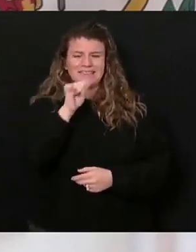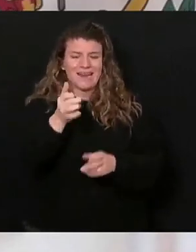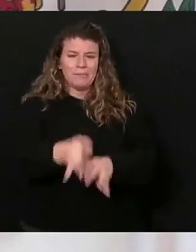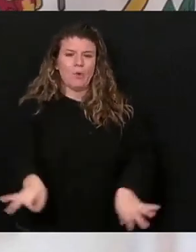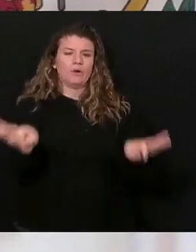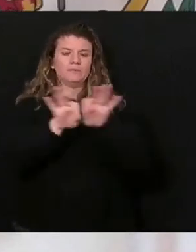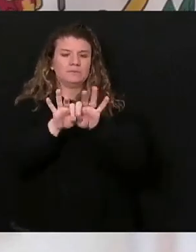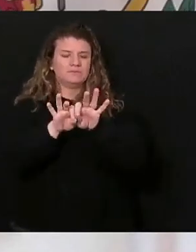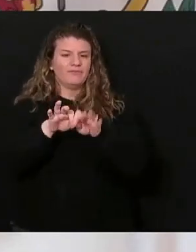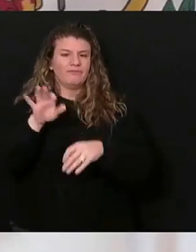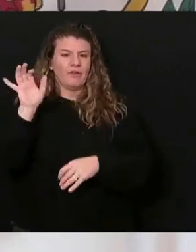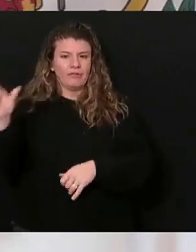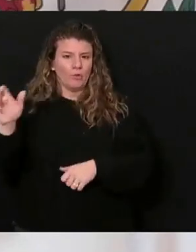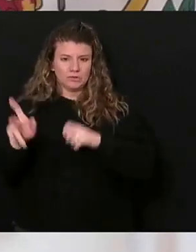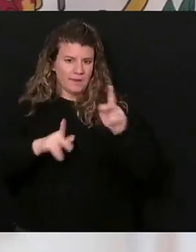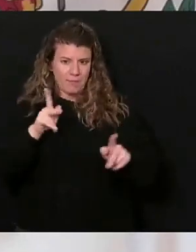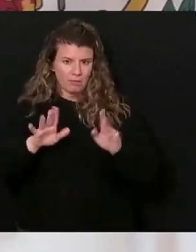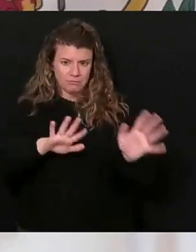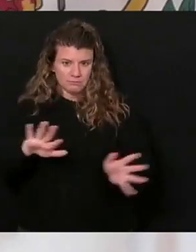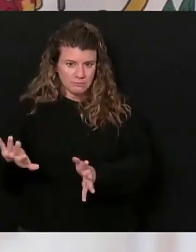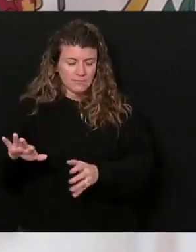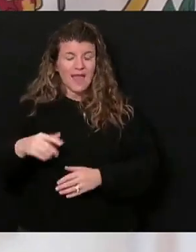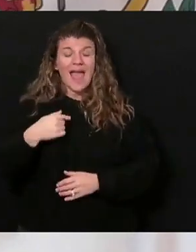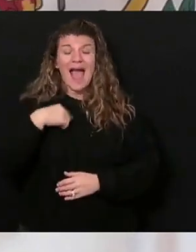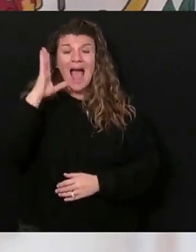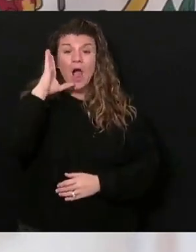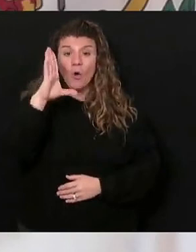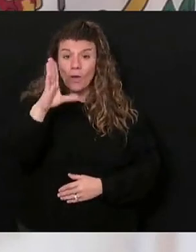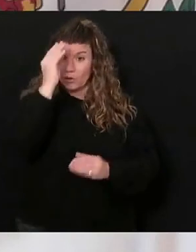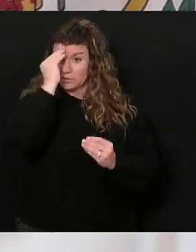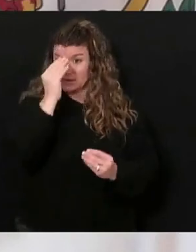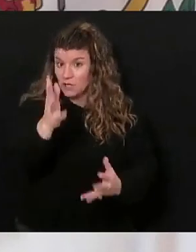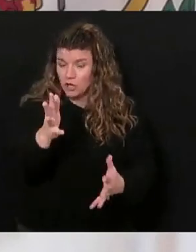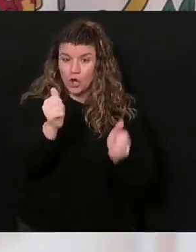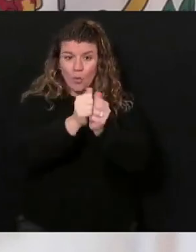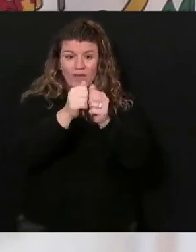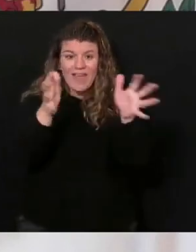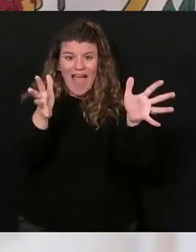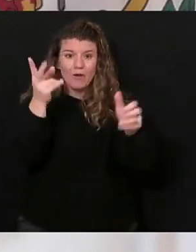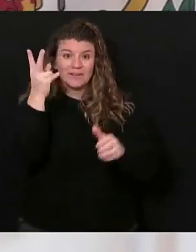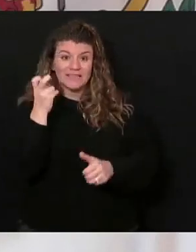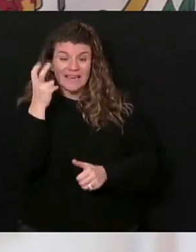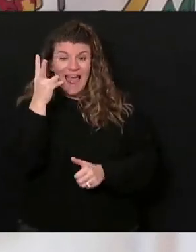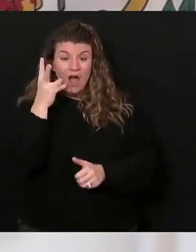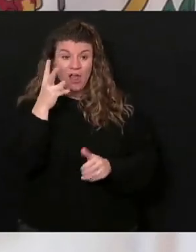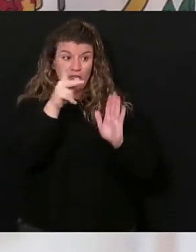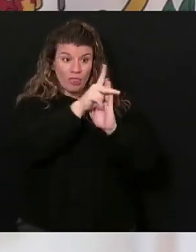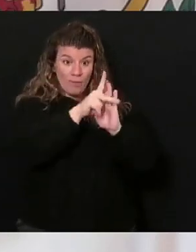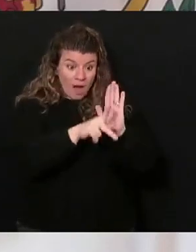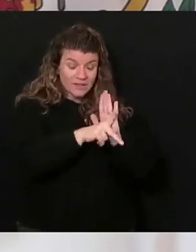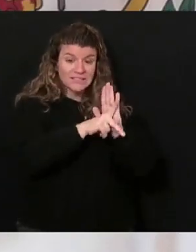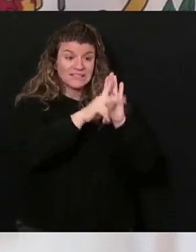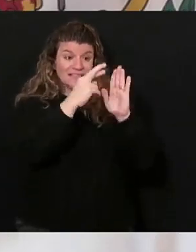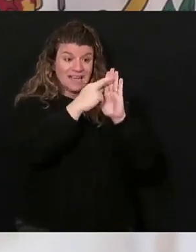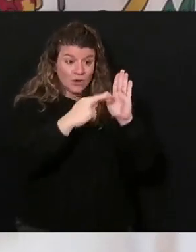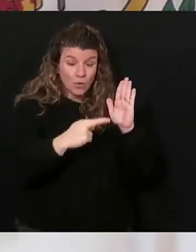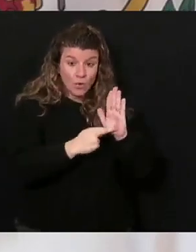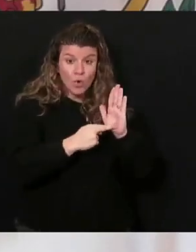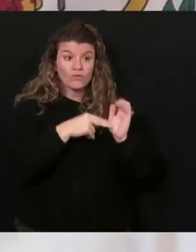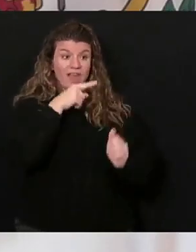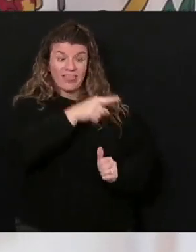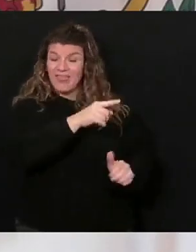those people. I can assure you without any doubt that the protocols that the Greenbrier has been